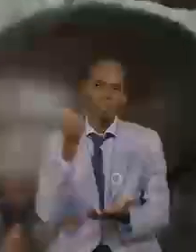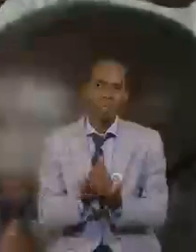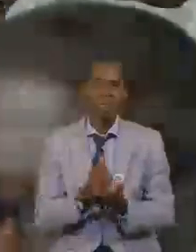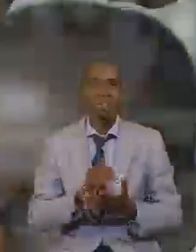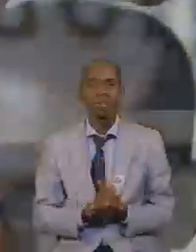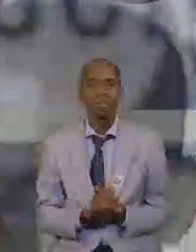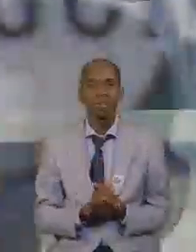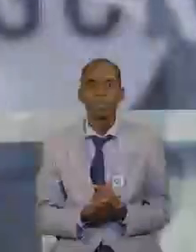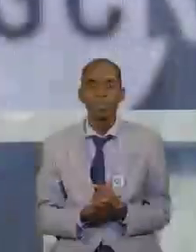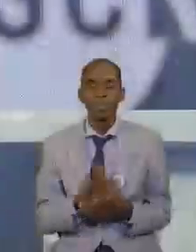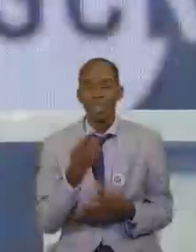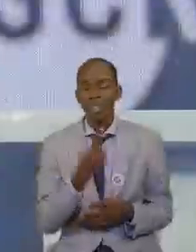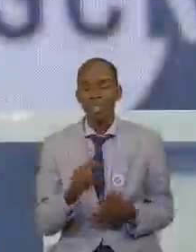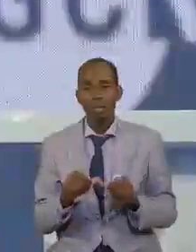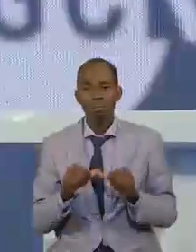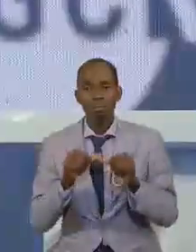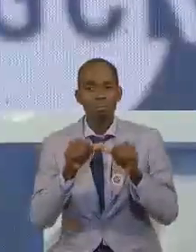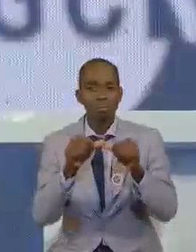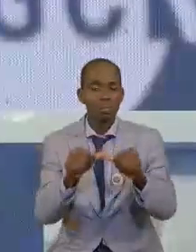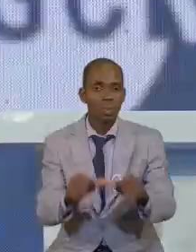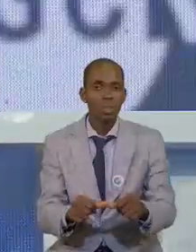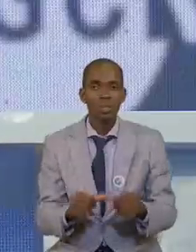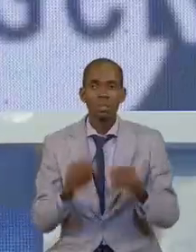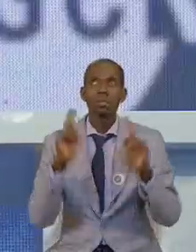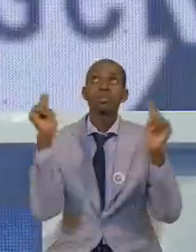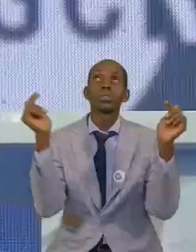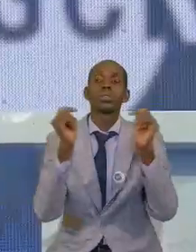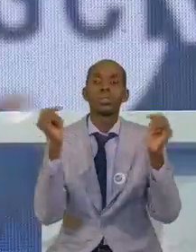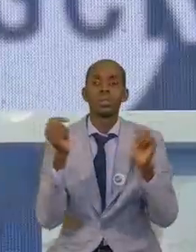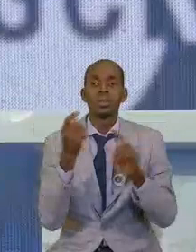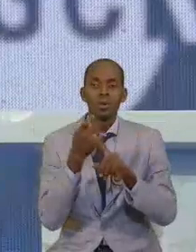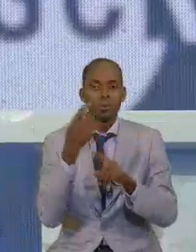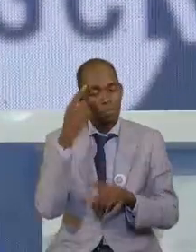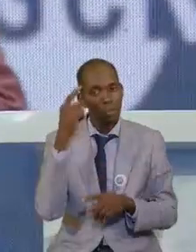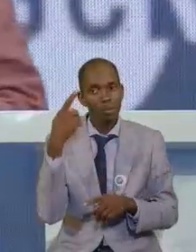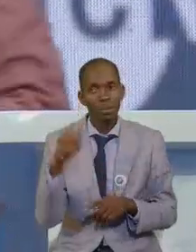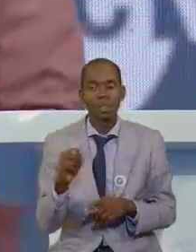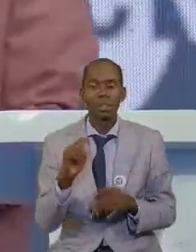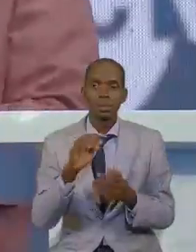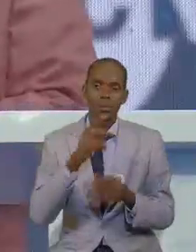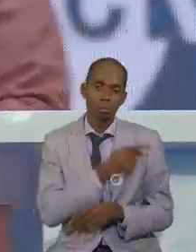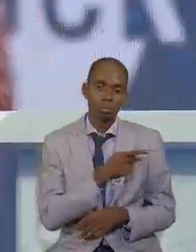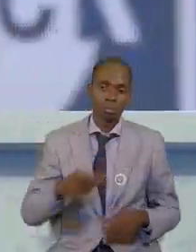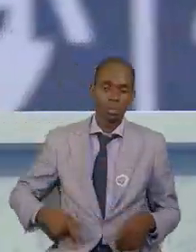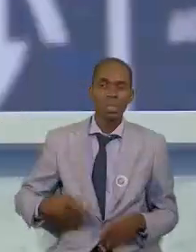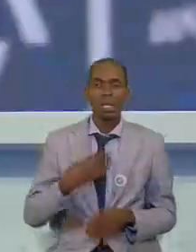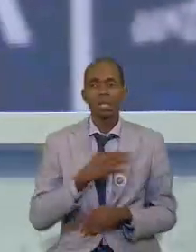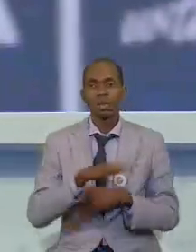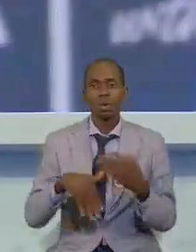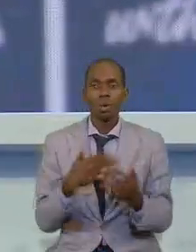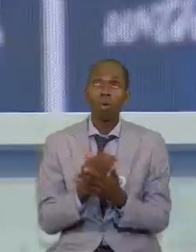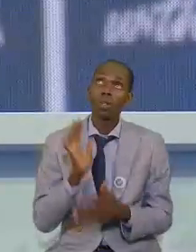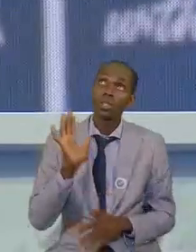The perpetual triumph for the Prince and all his people.